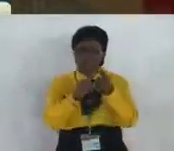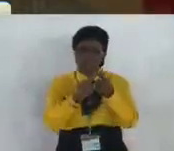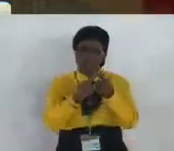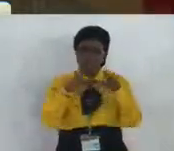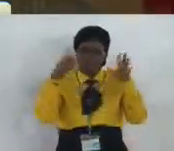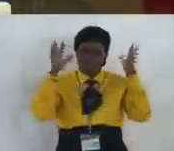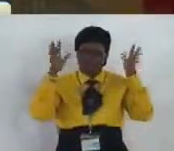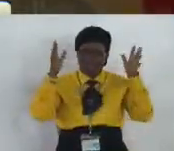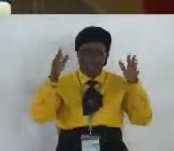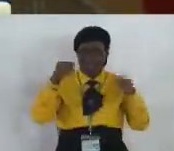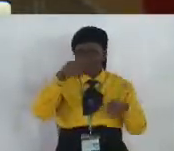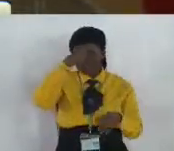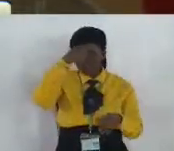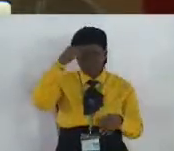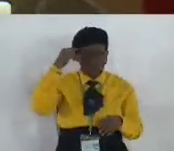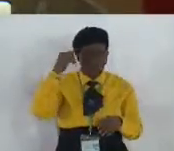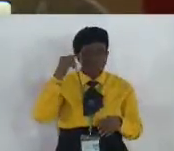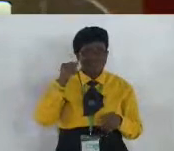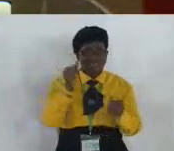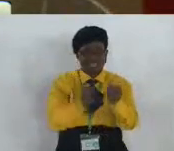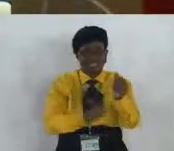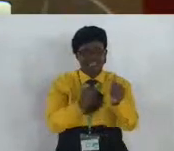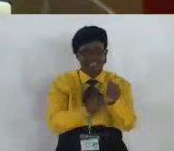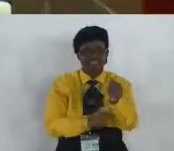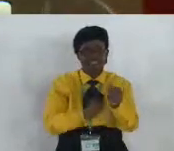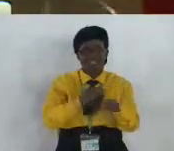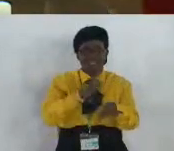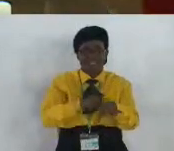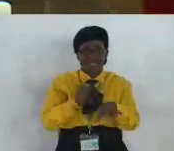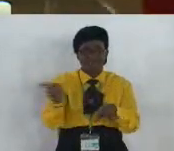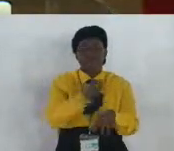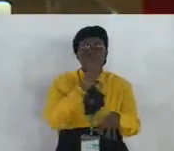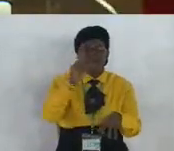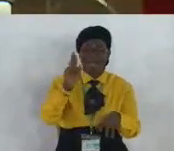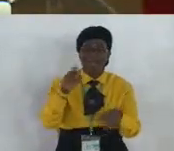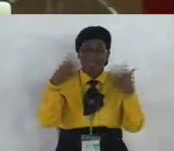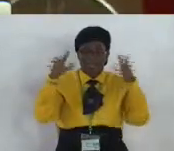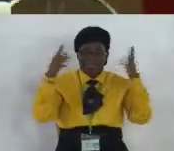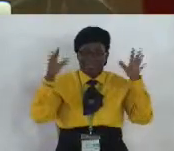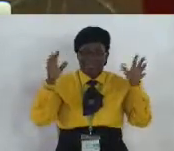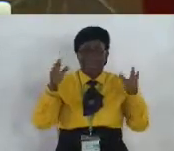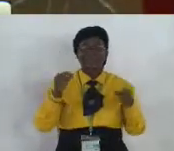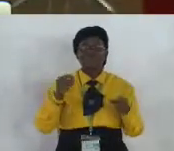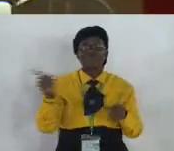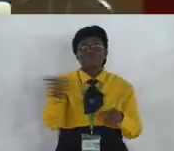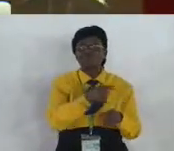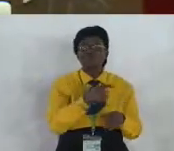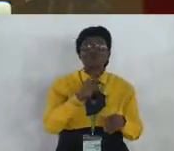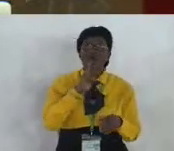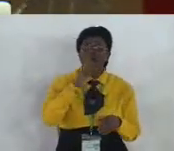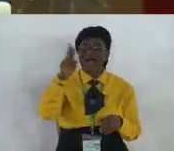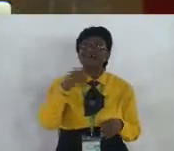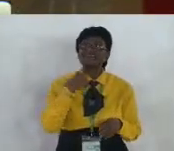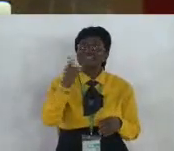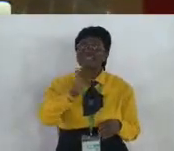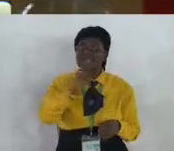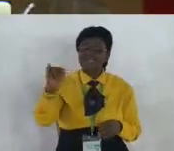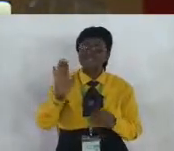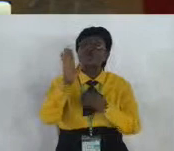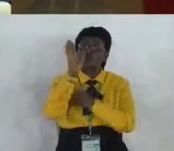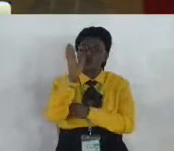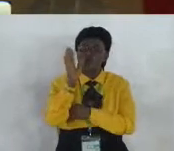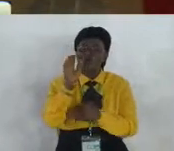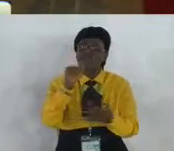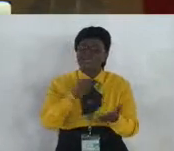because each time you are clapping, you are saying to God, I will